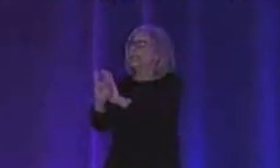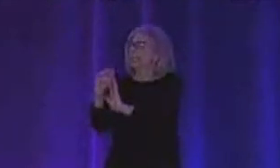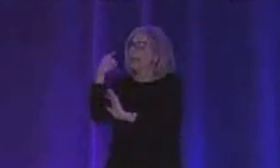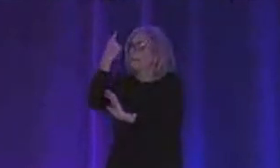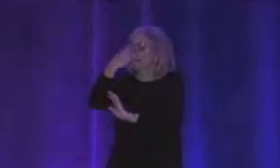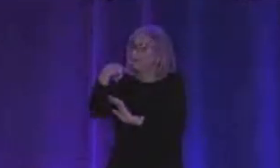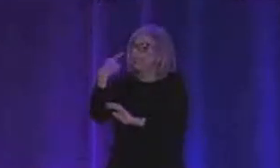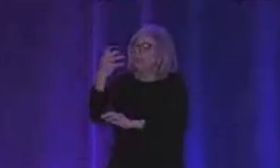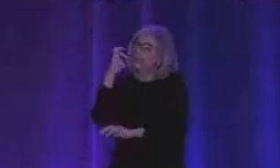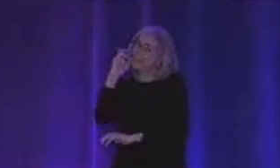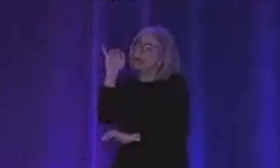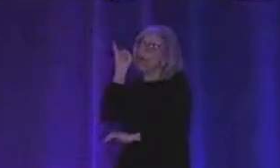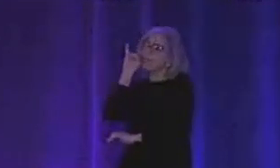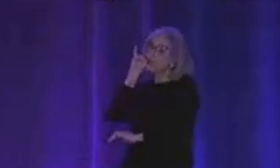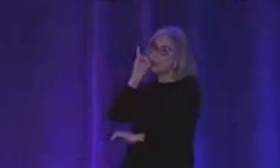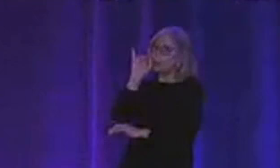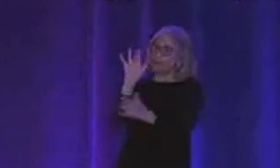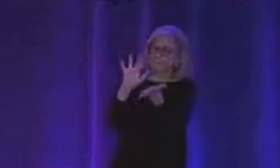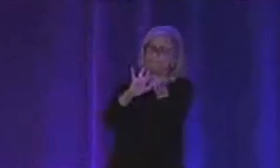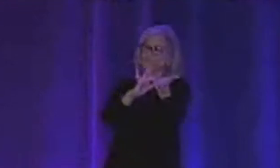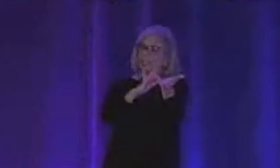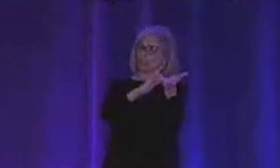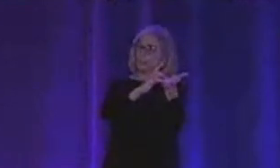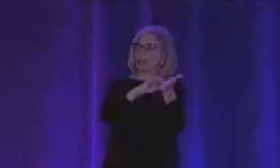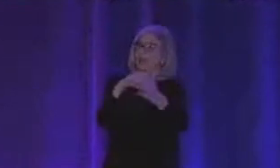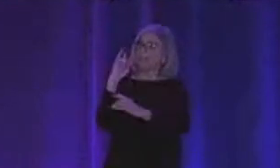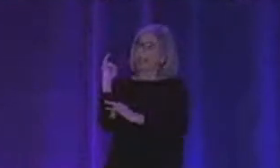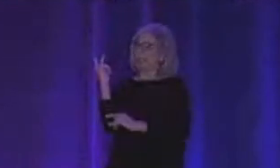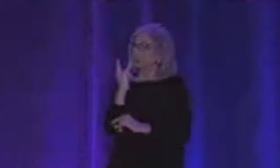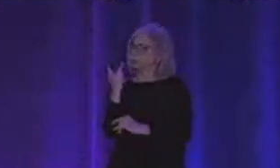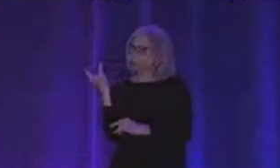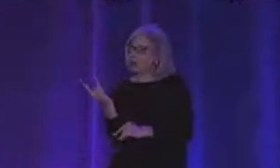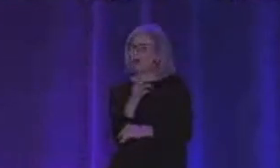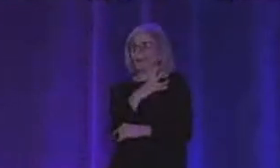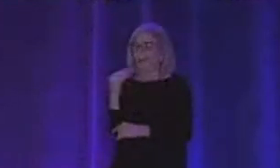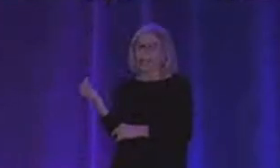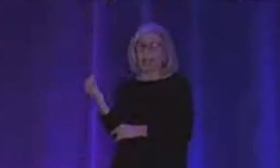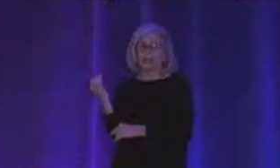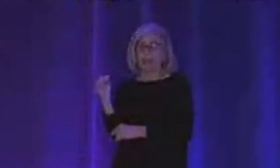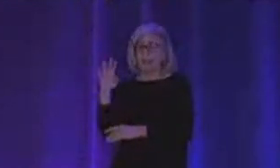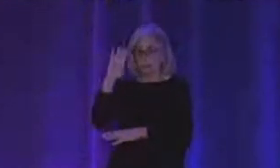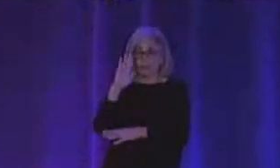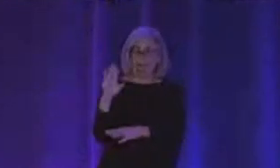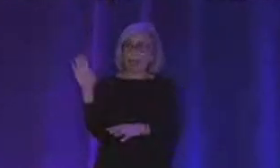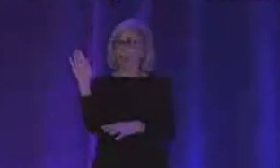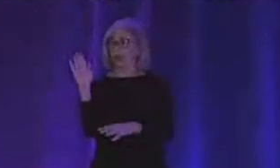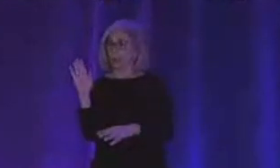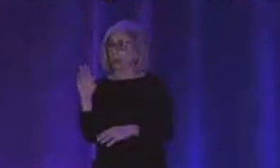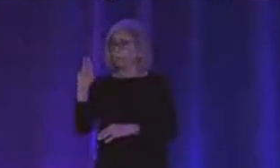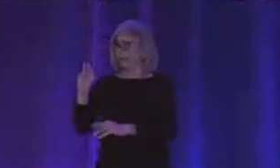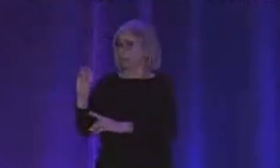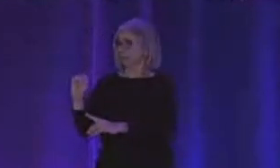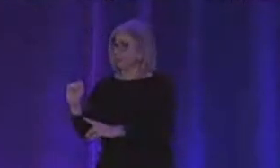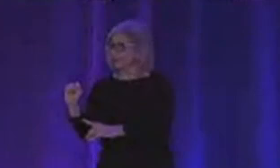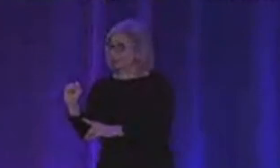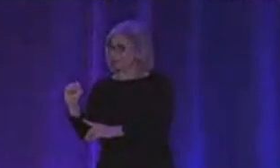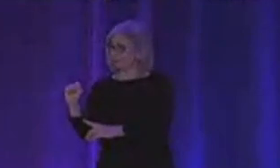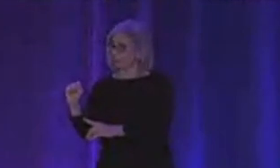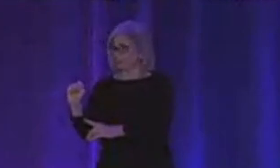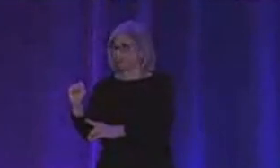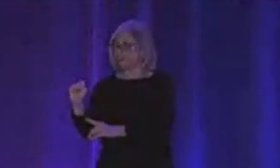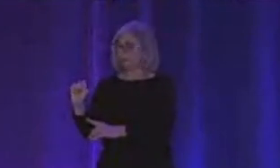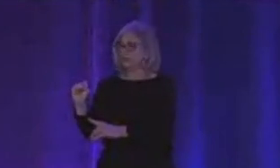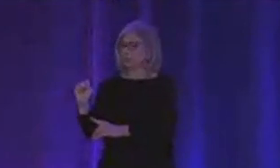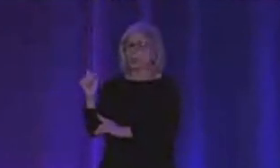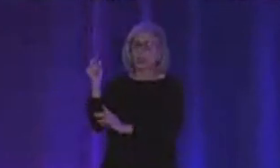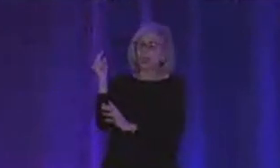on the iPhone, the fingerprint on the Android, and like the Hello on the Microsoft.